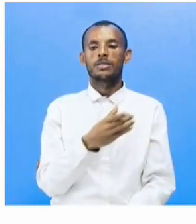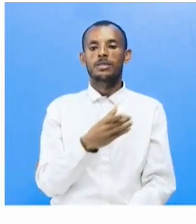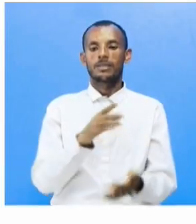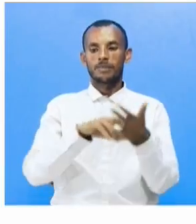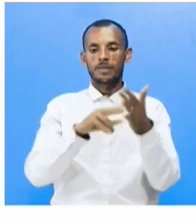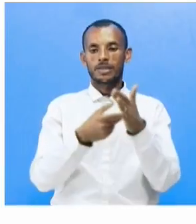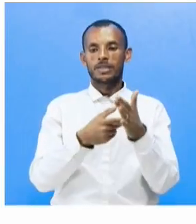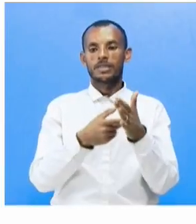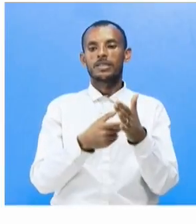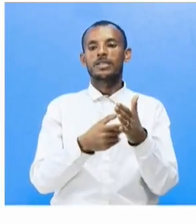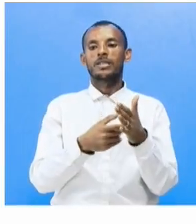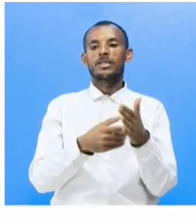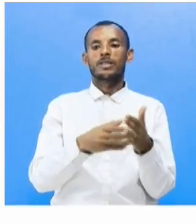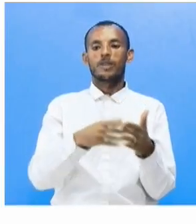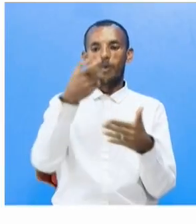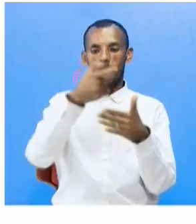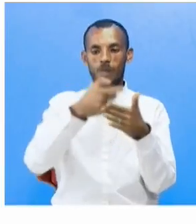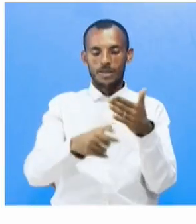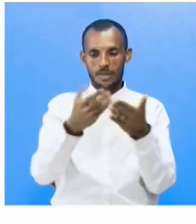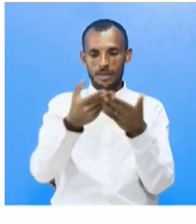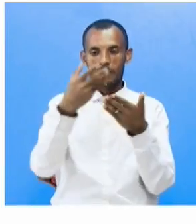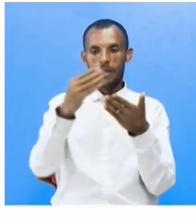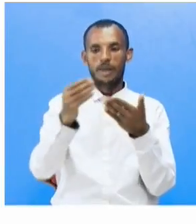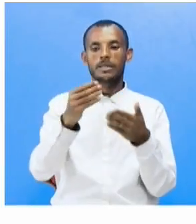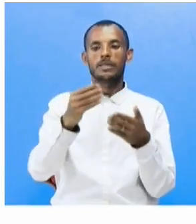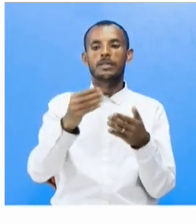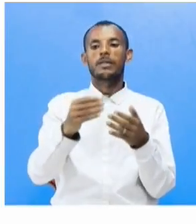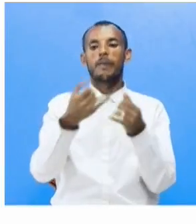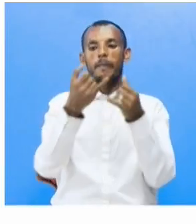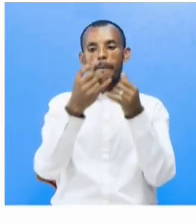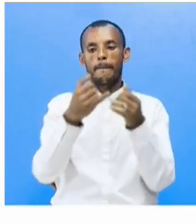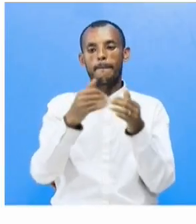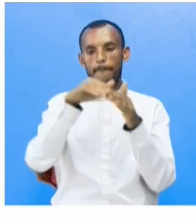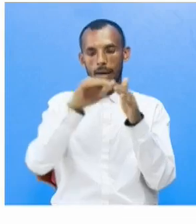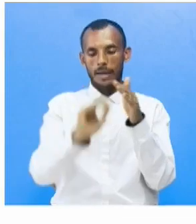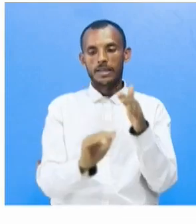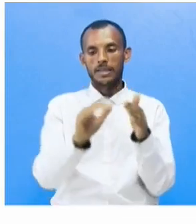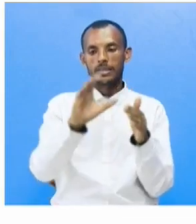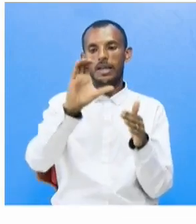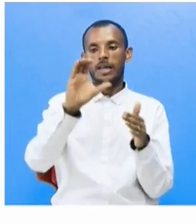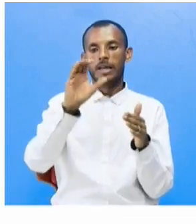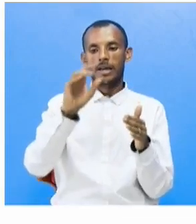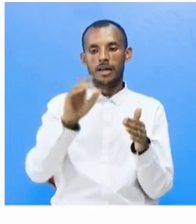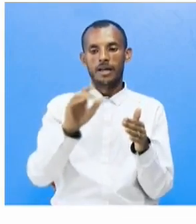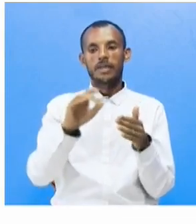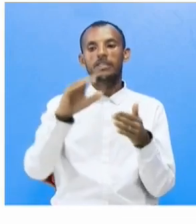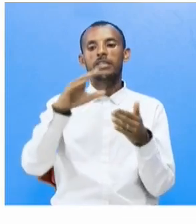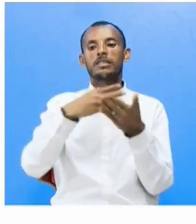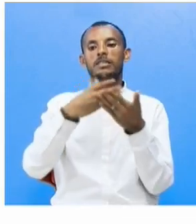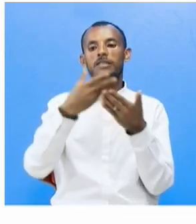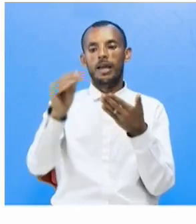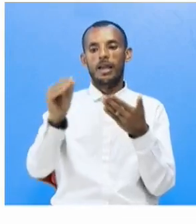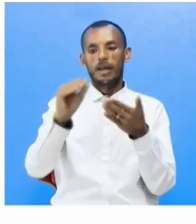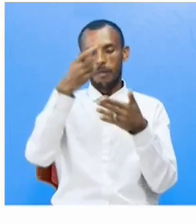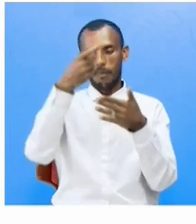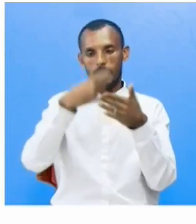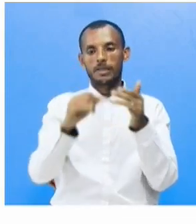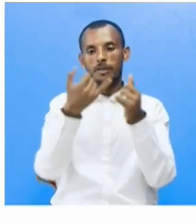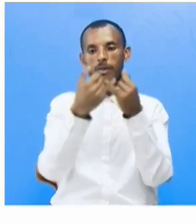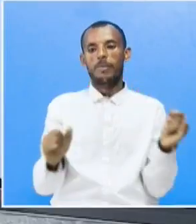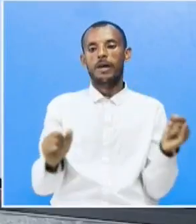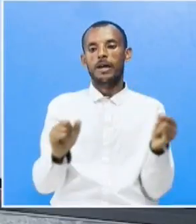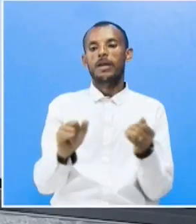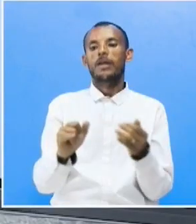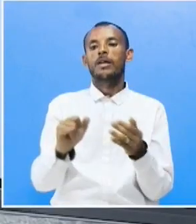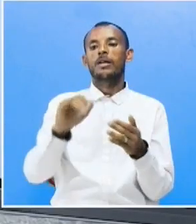price minus selling price divided by the cost price. This is the equation to